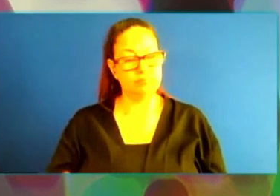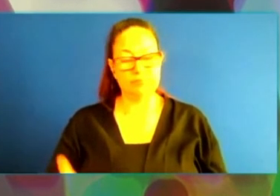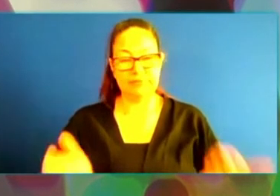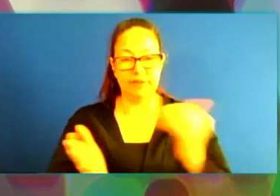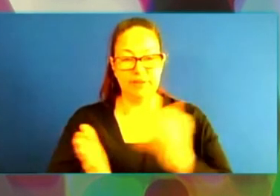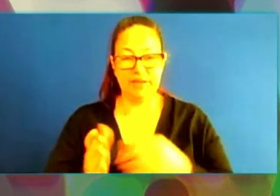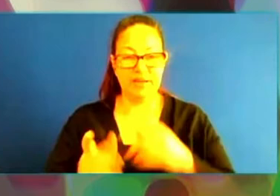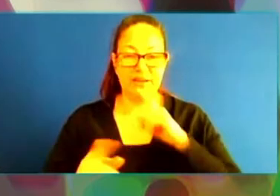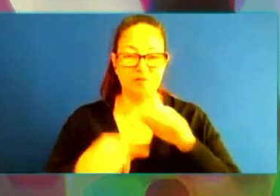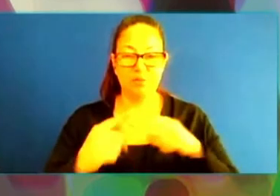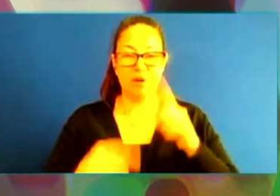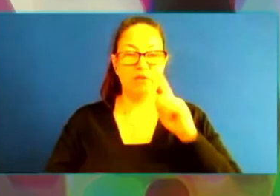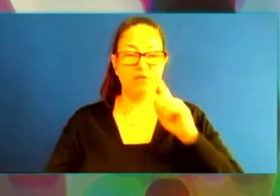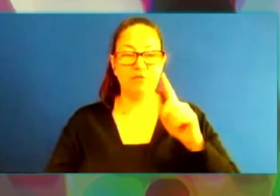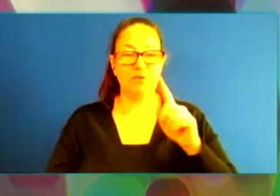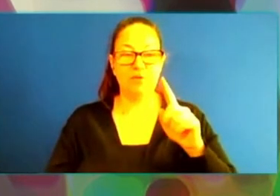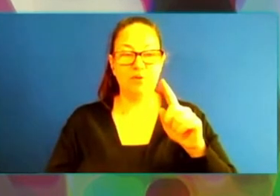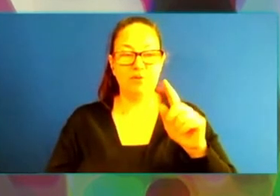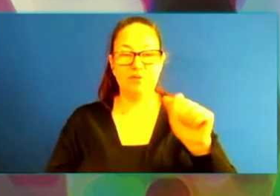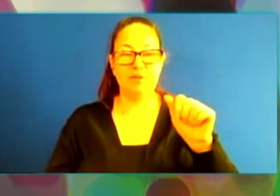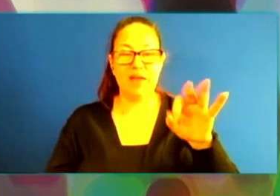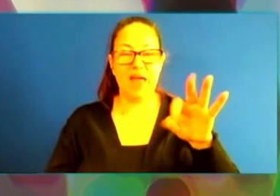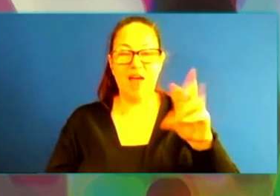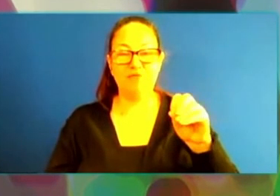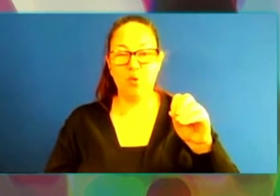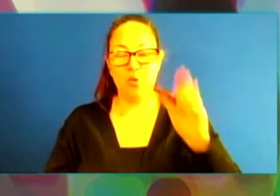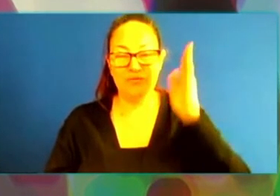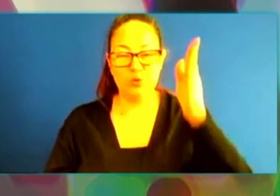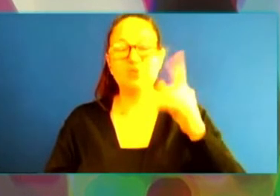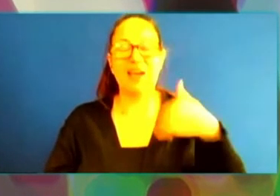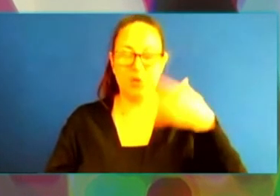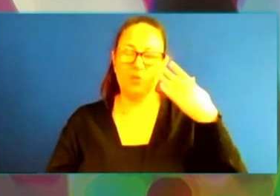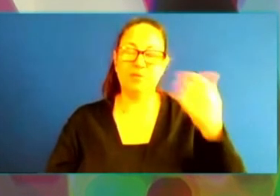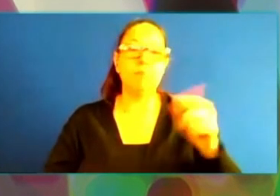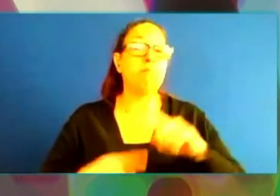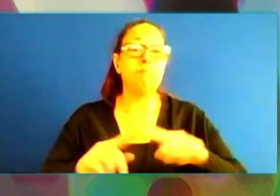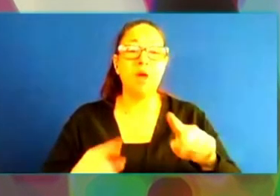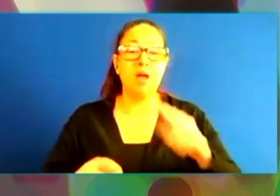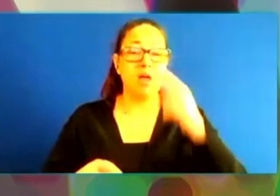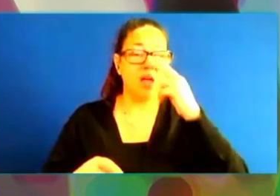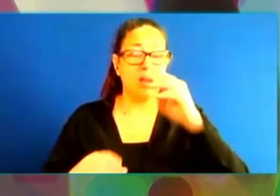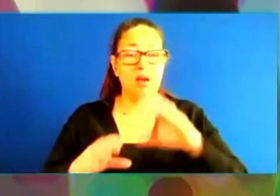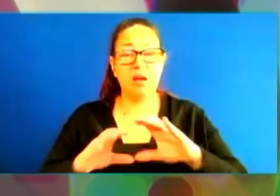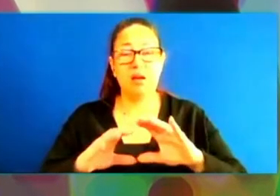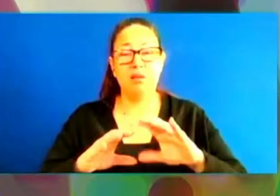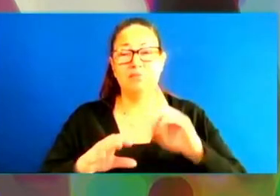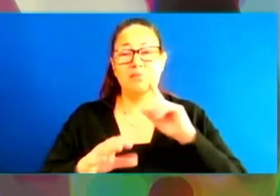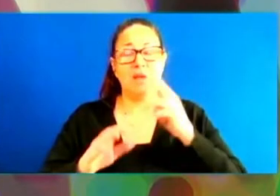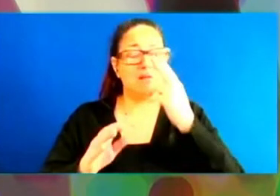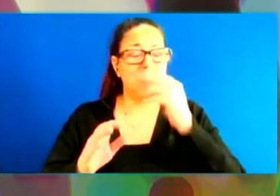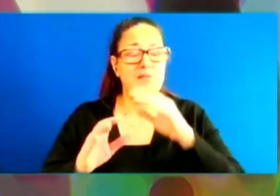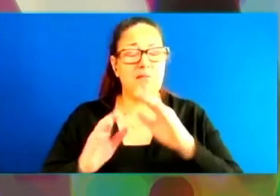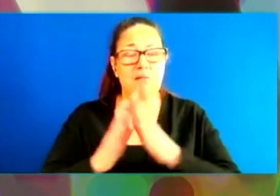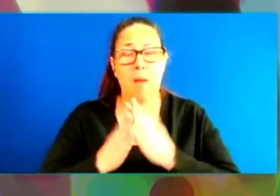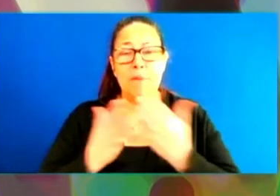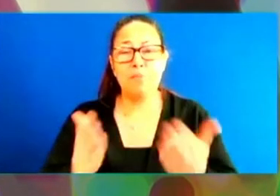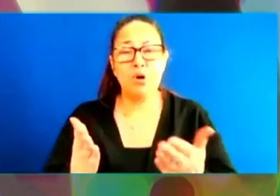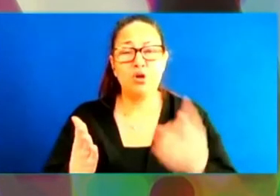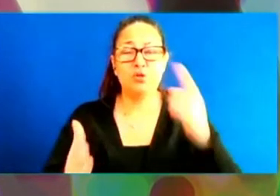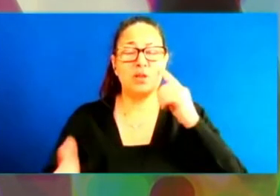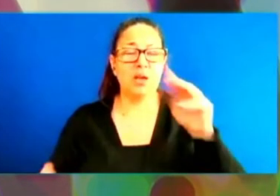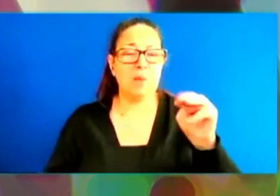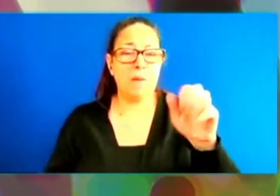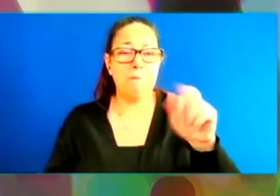So, if you again, I talk about Afrofuturism. We have a whole Afrofuturism panel, I know, but comics are a huge part of like Black speculative culture, right? And if you look at like Mark